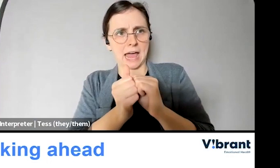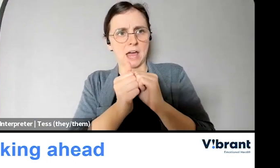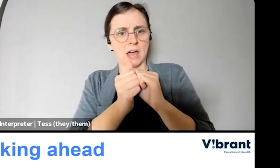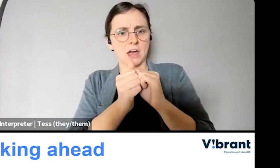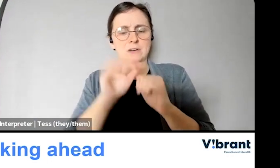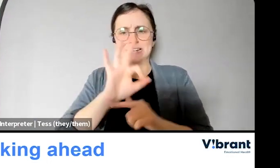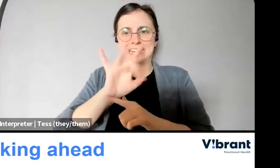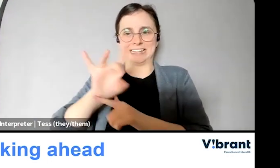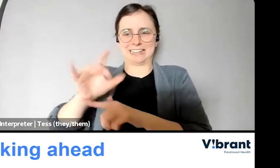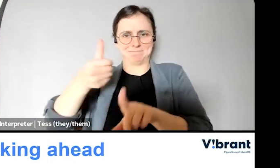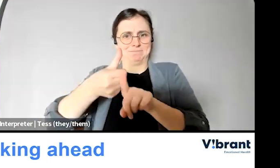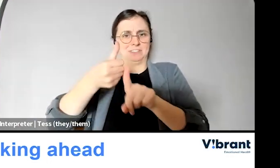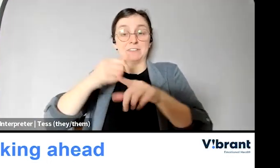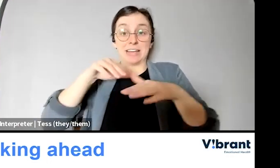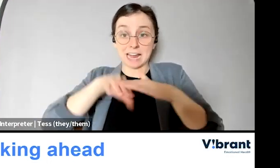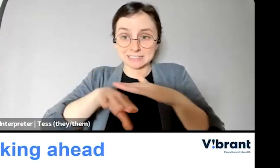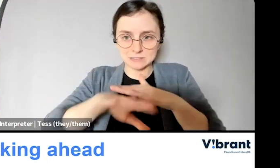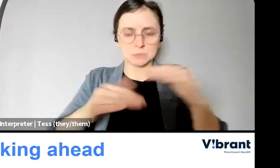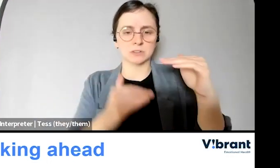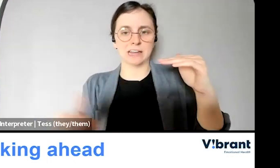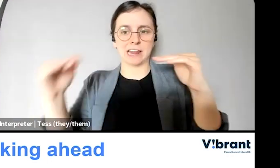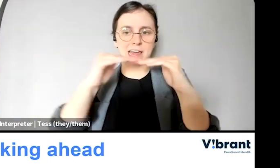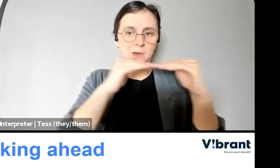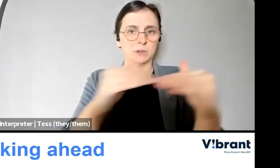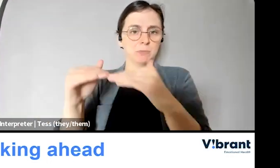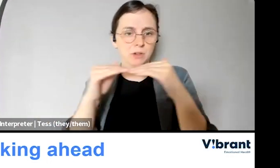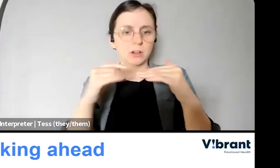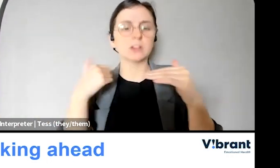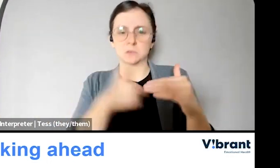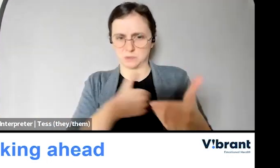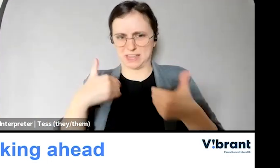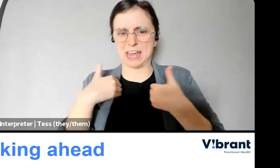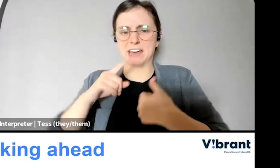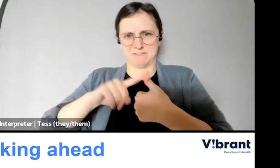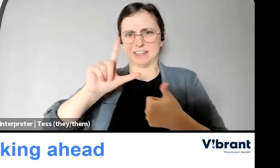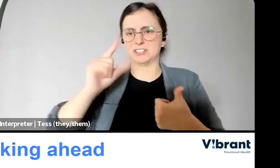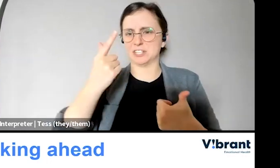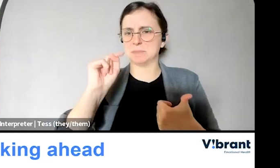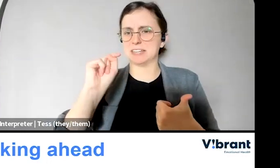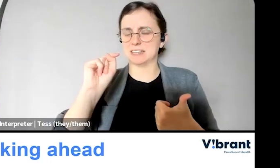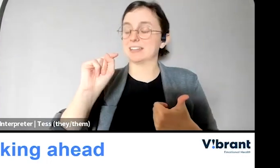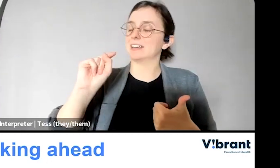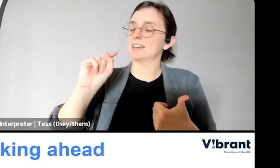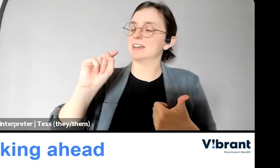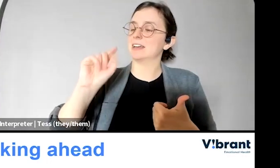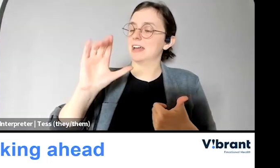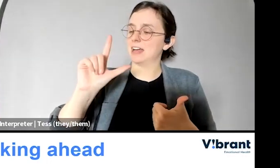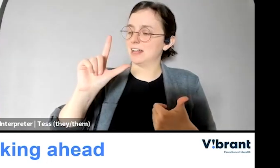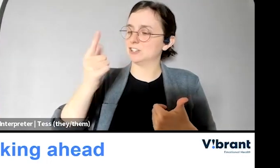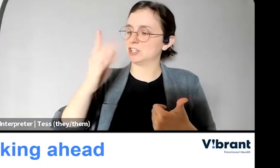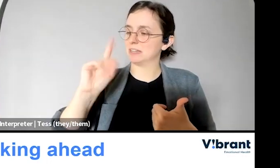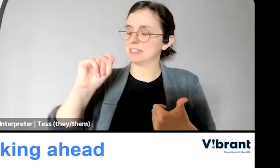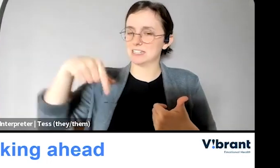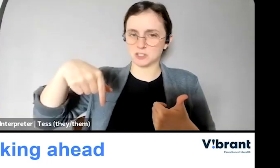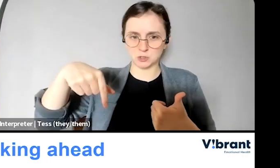988 is accessible and equitable for folks. Again, we have that LGBTQ youth pilot, a Native and Strong